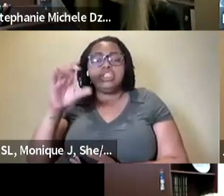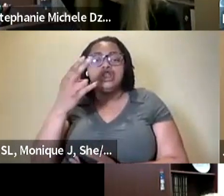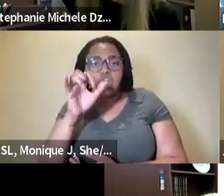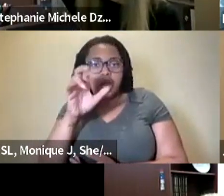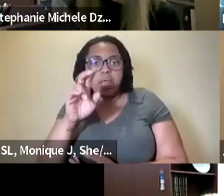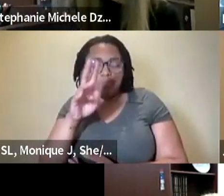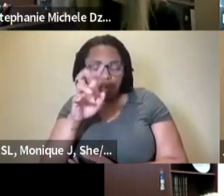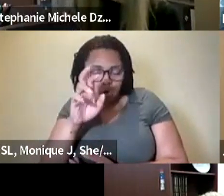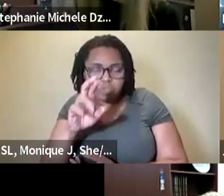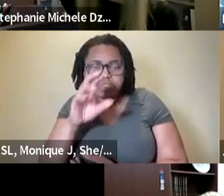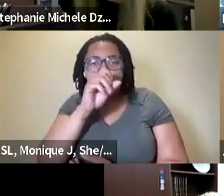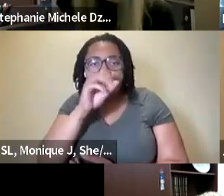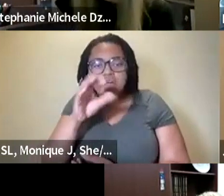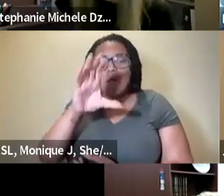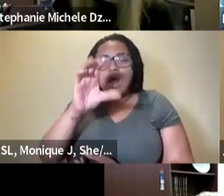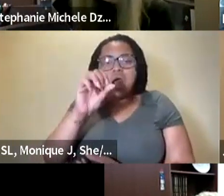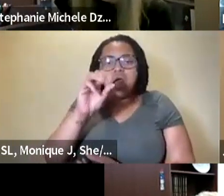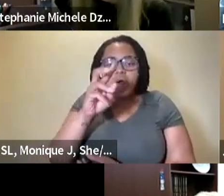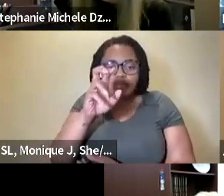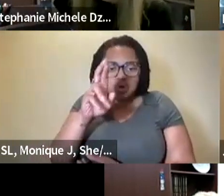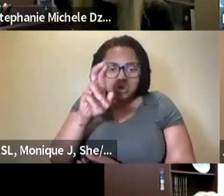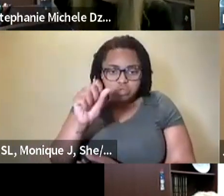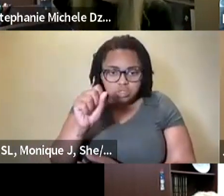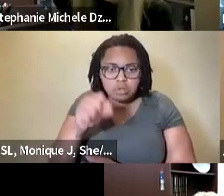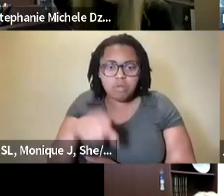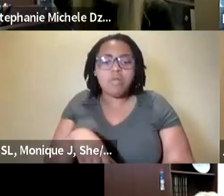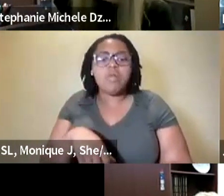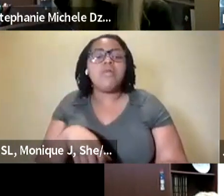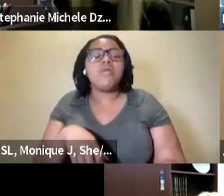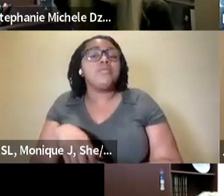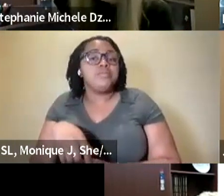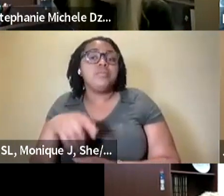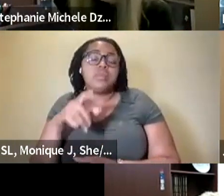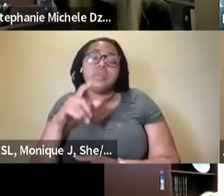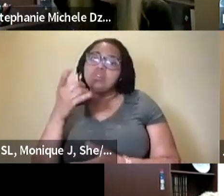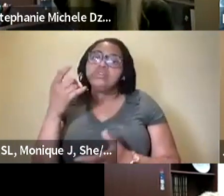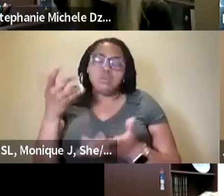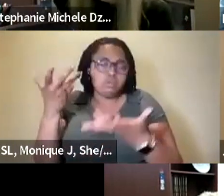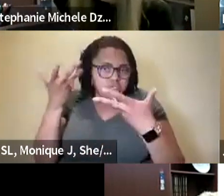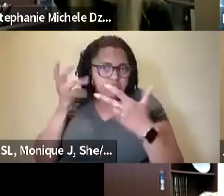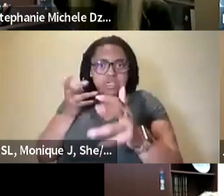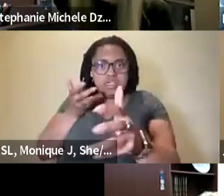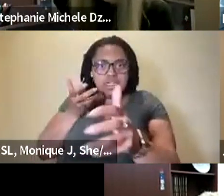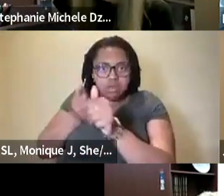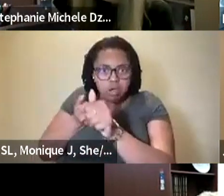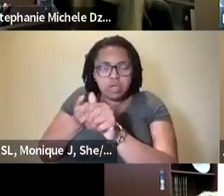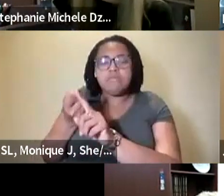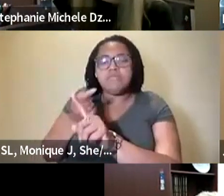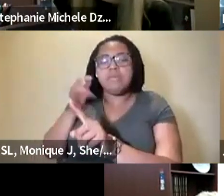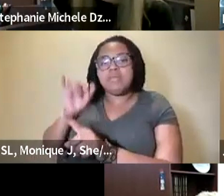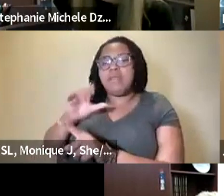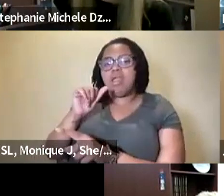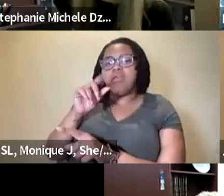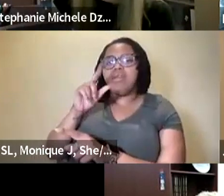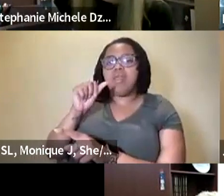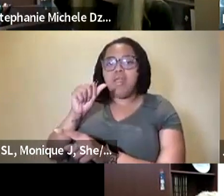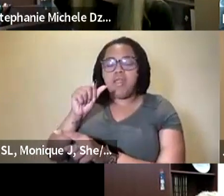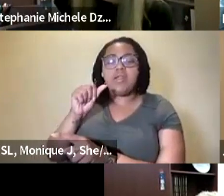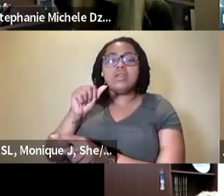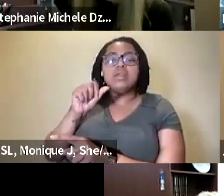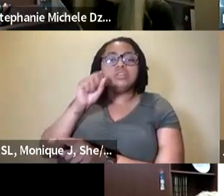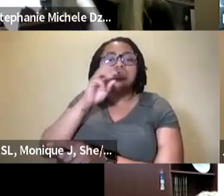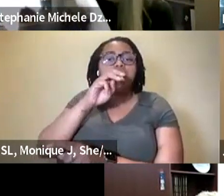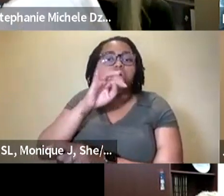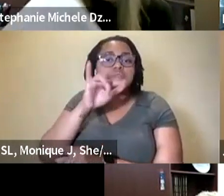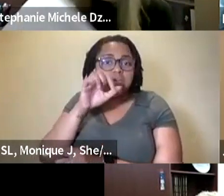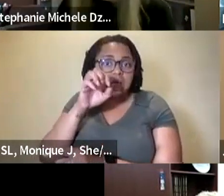see about when we can do that when she gets caught up from being at the ADA symposium. So she gets a little break. There's really not